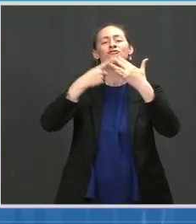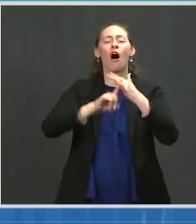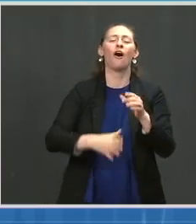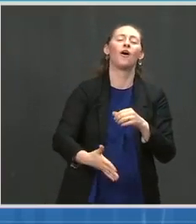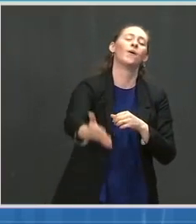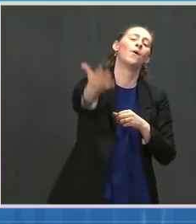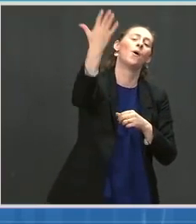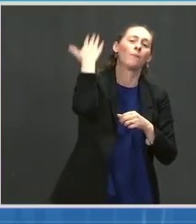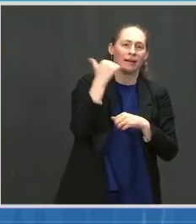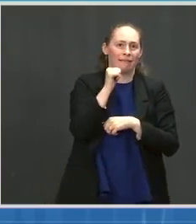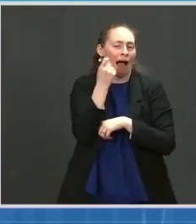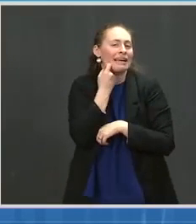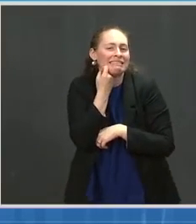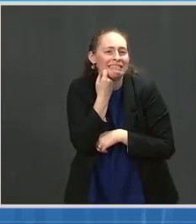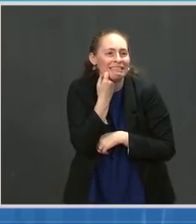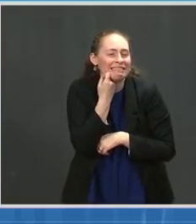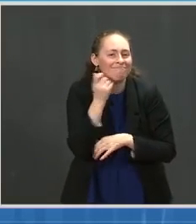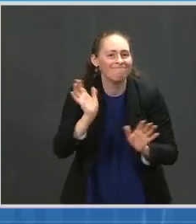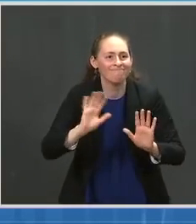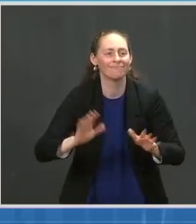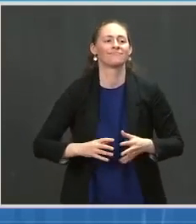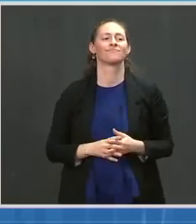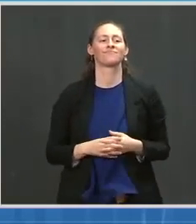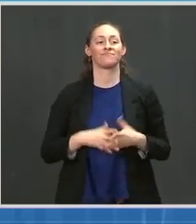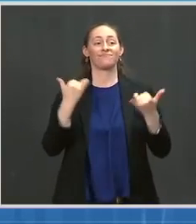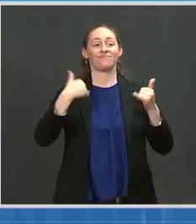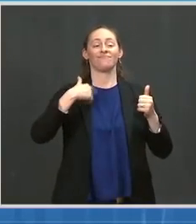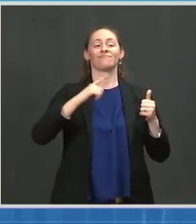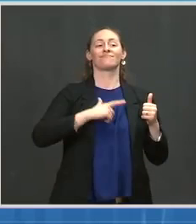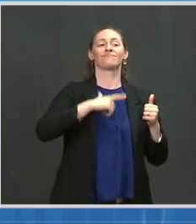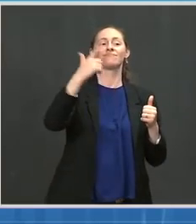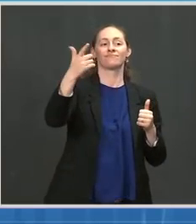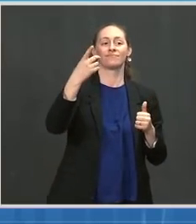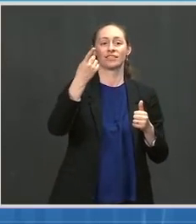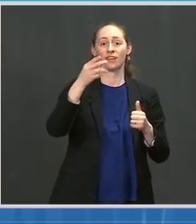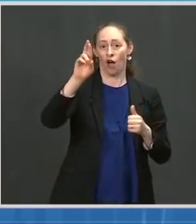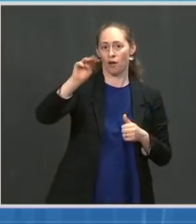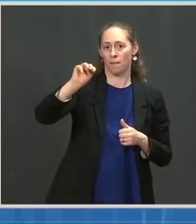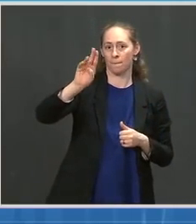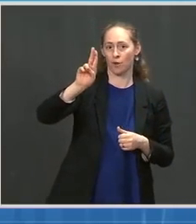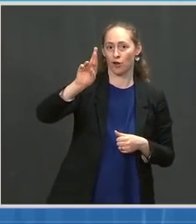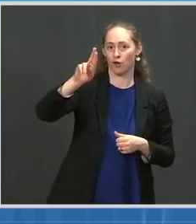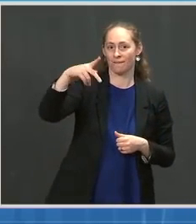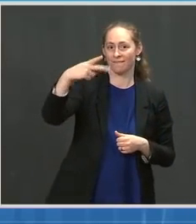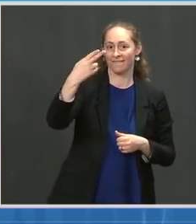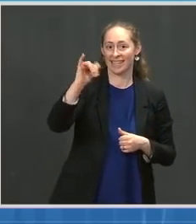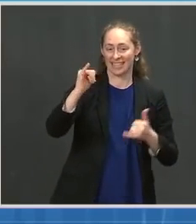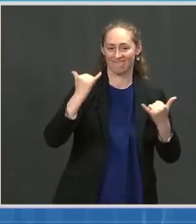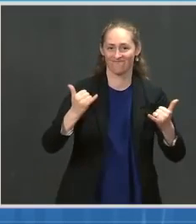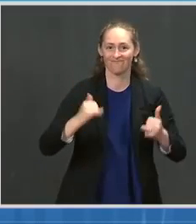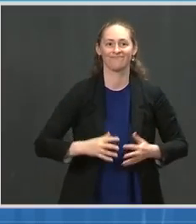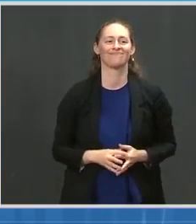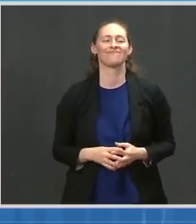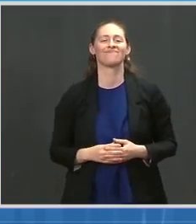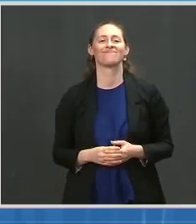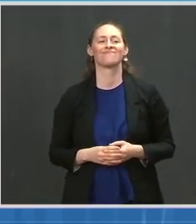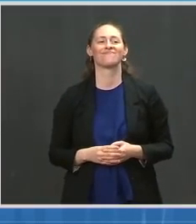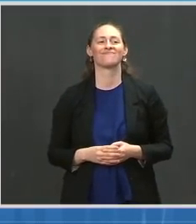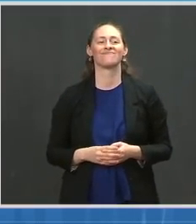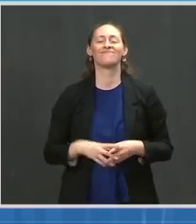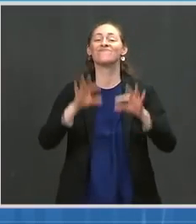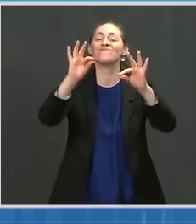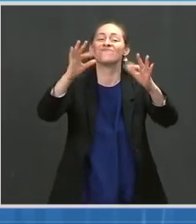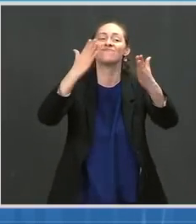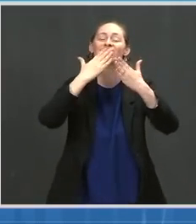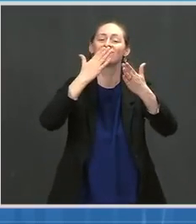Well, thank you so much, Tony. And it's good to be with all of you this morning. Before I start, I just want to take this opportunity, even though it's a few days